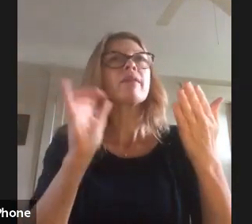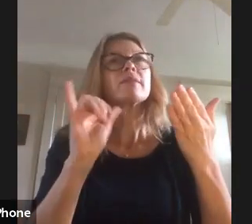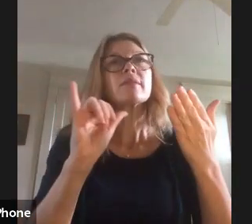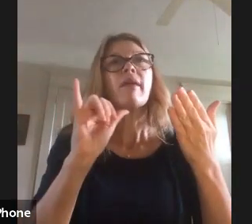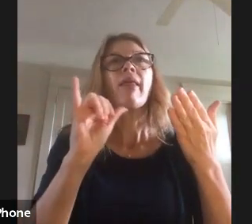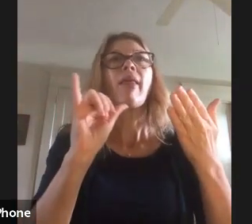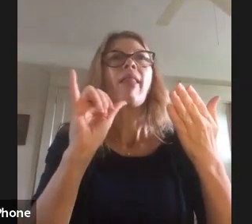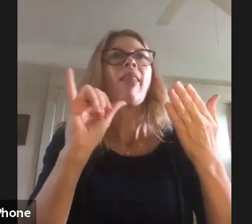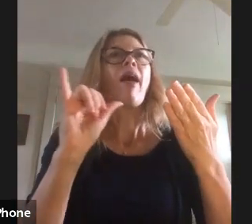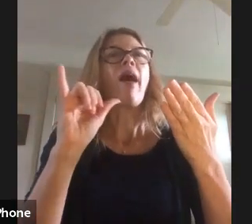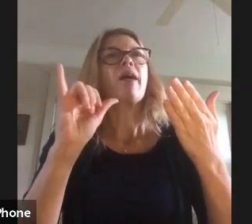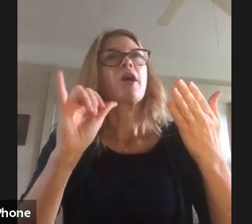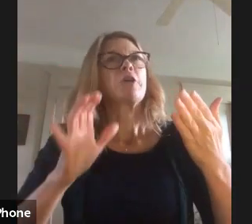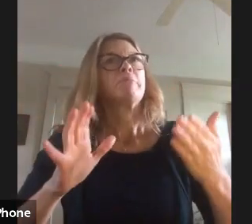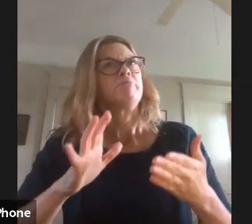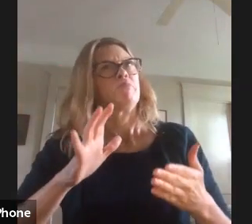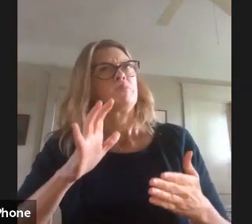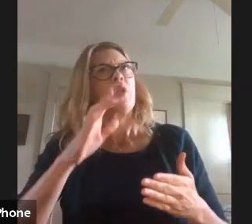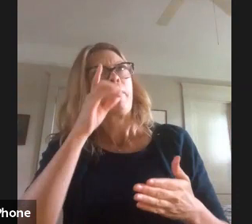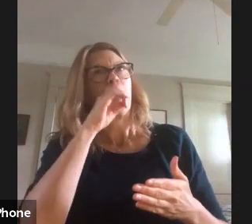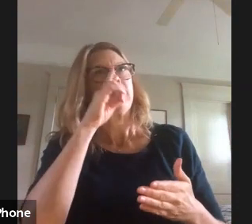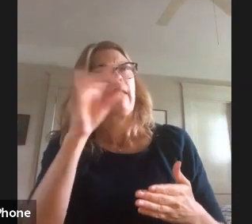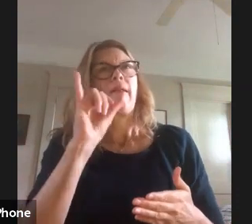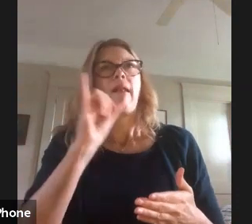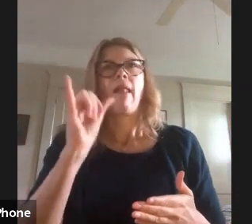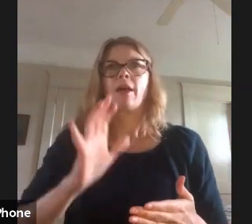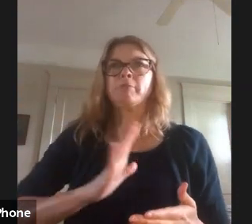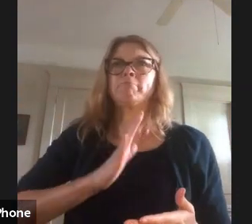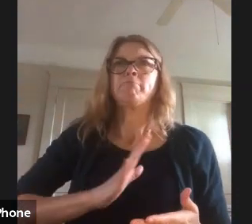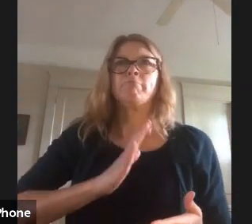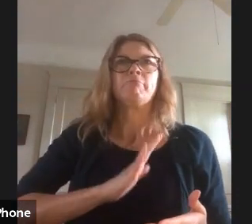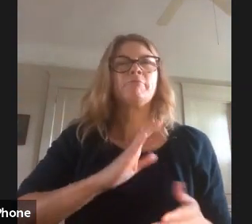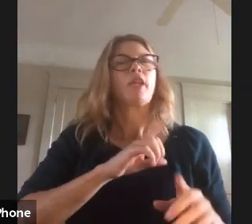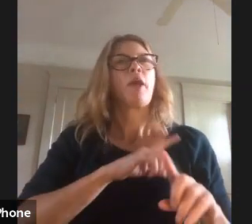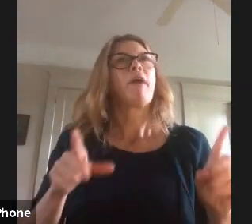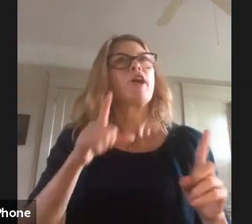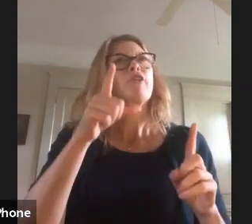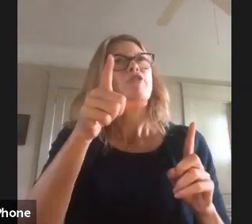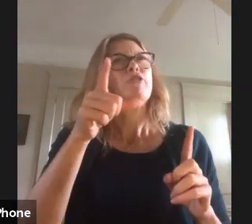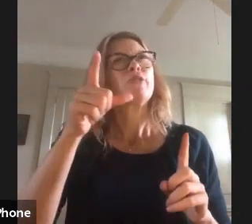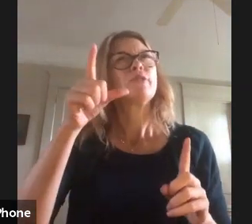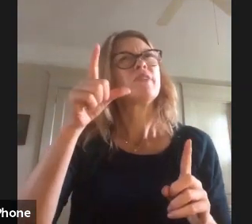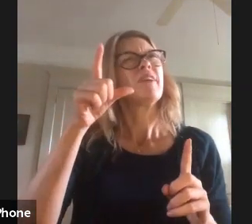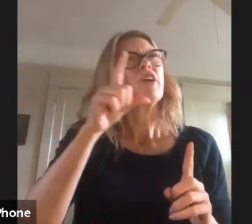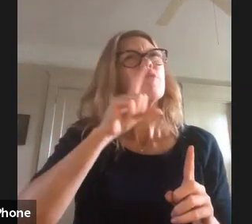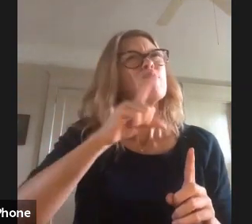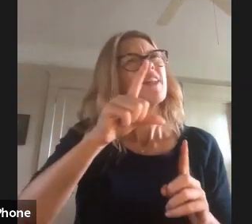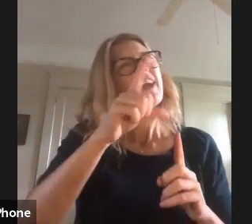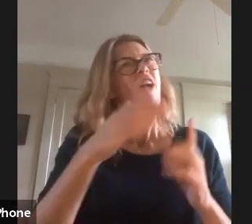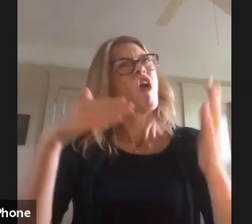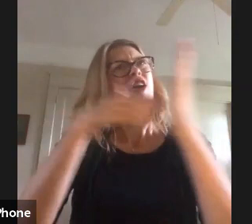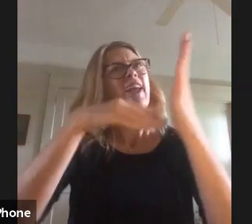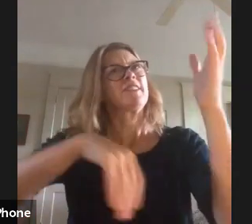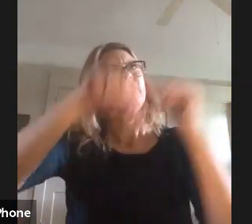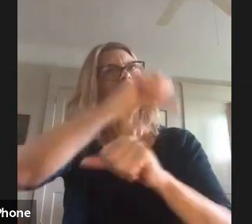taken part with them in shedding the blood of the prophets. Thus you testify against yourselves that you are